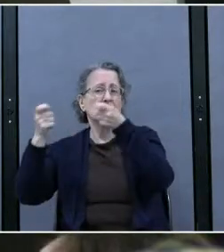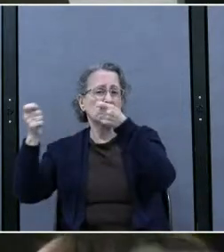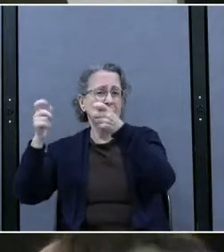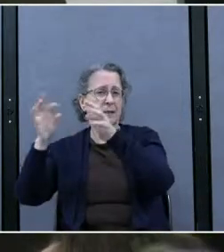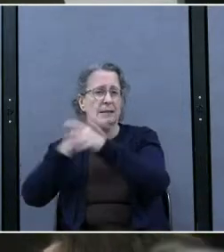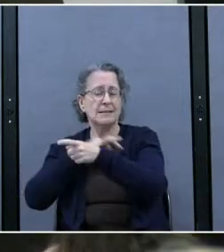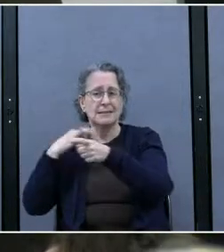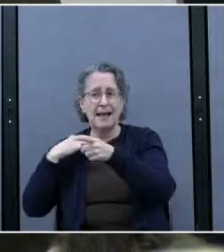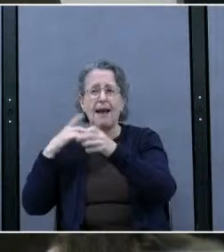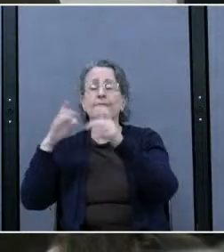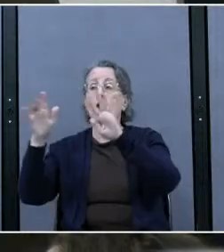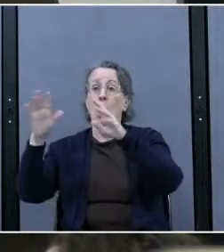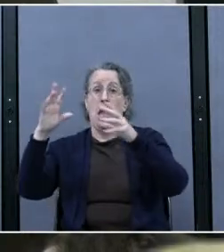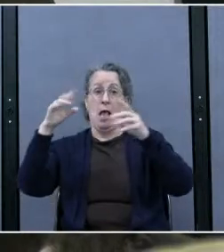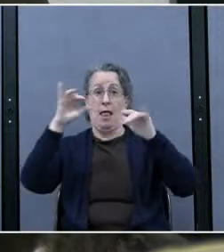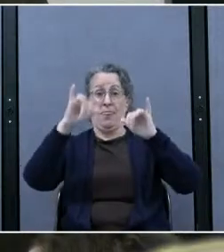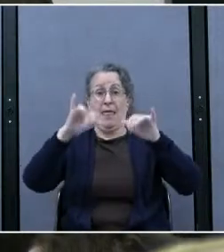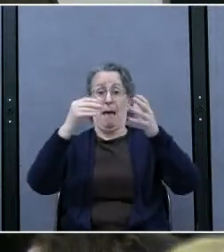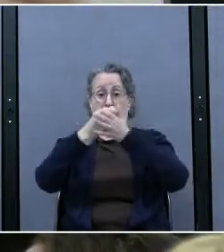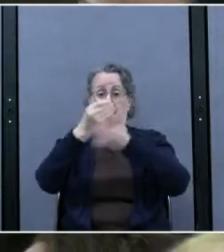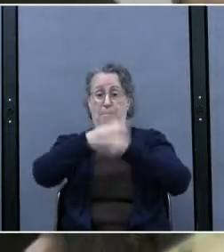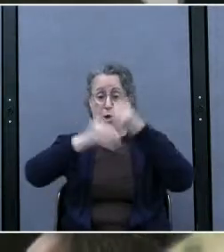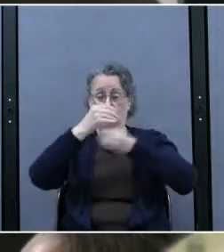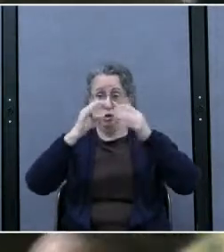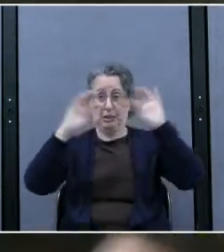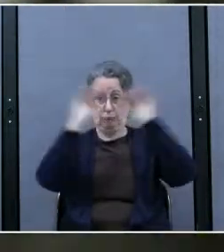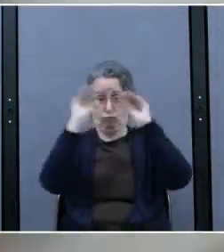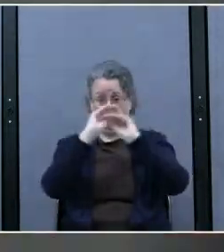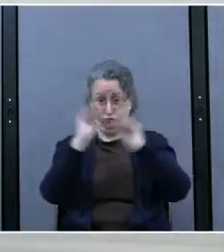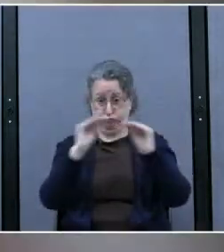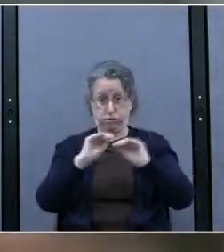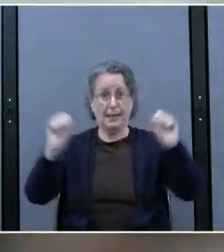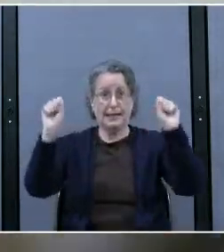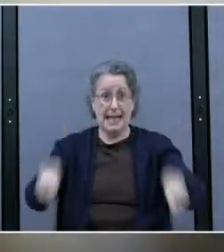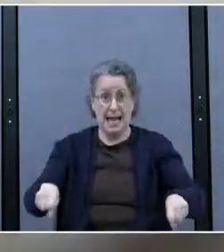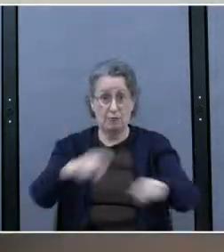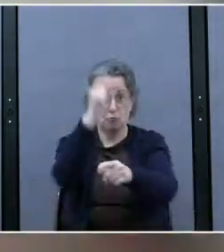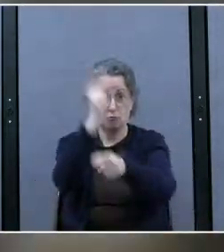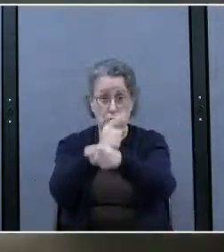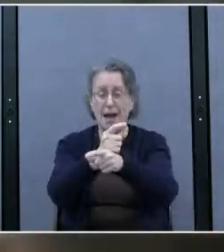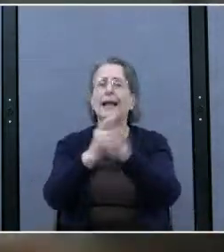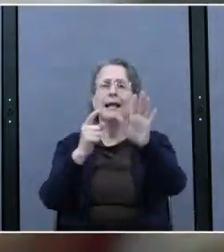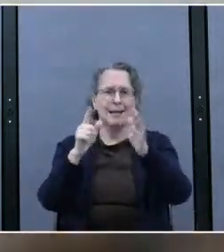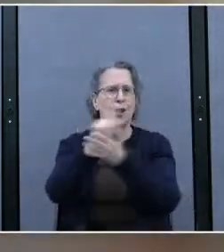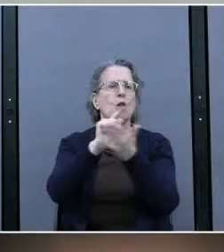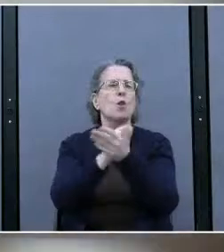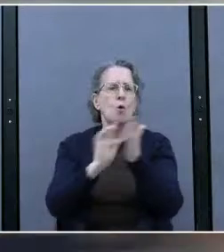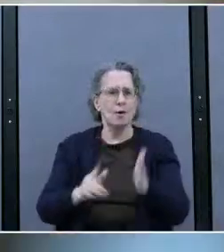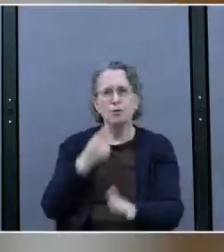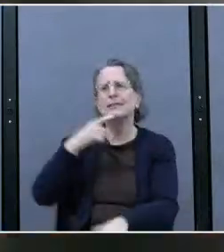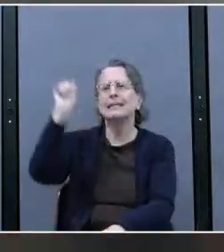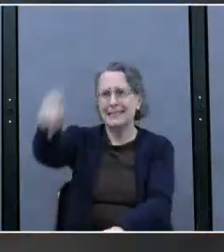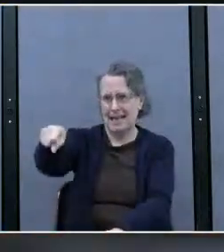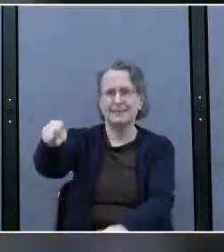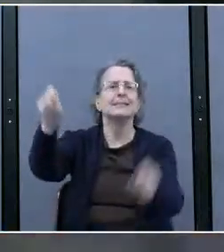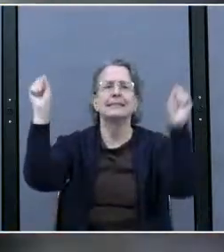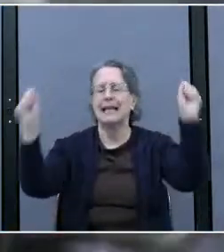another? That's correct. Bob? It's essentially correct. That's the question I wanted to ask. Yeah. Could you rephrase it in